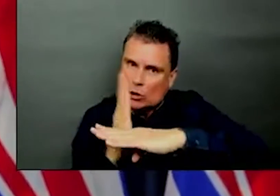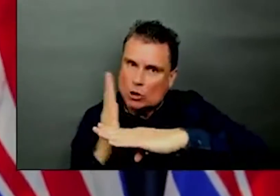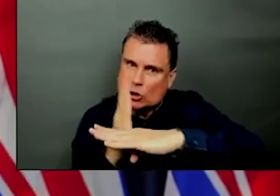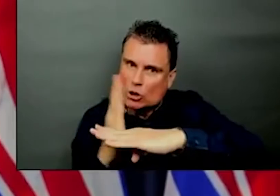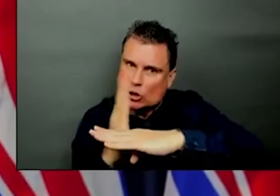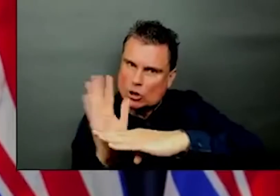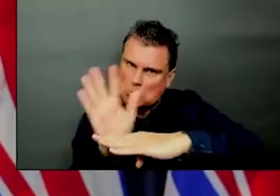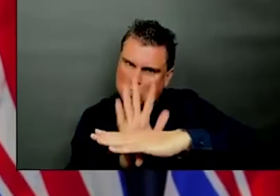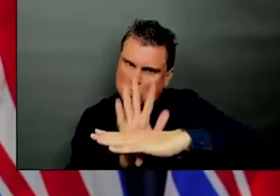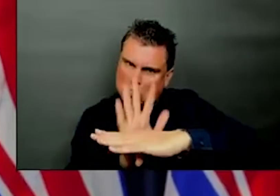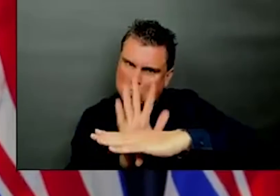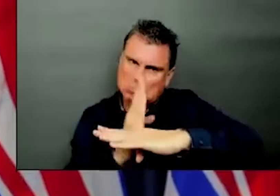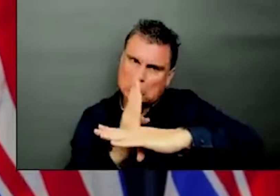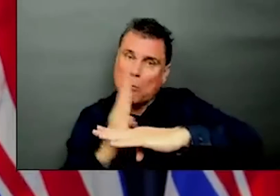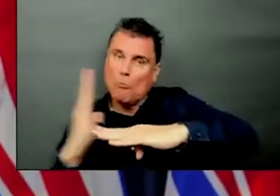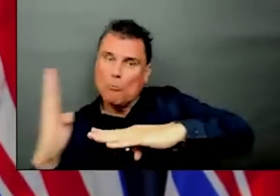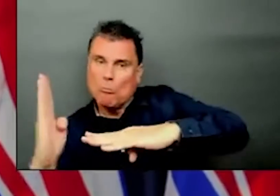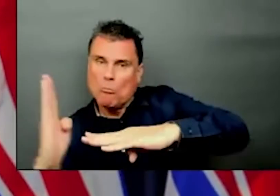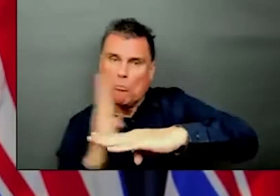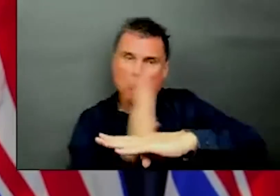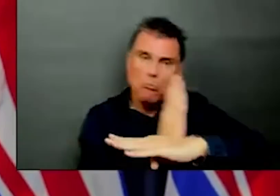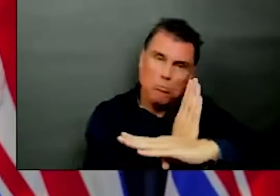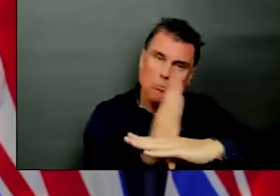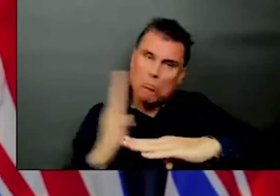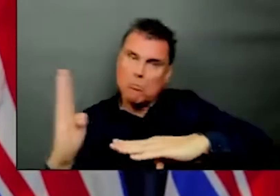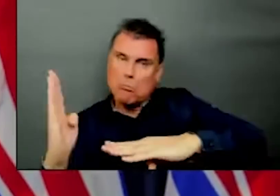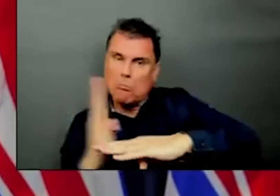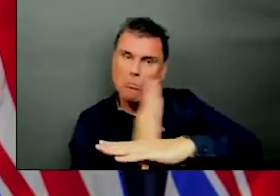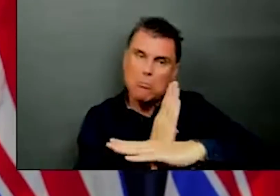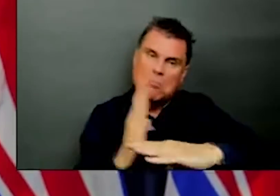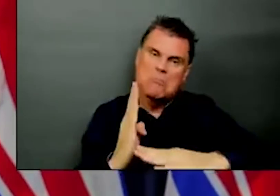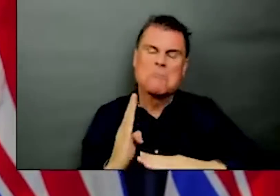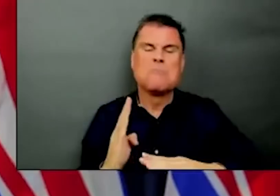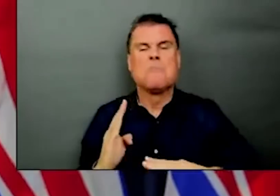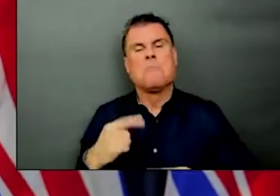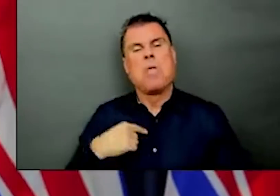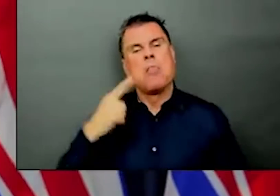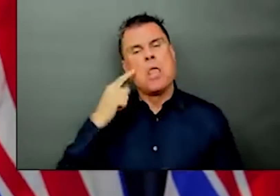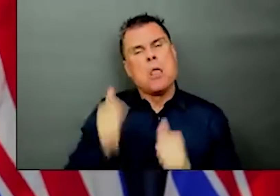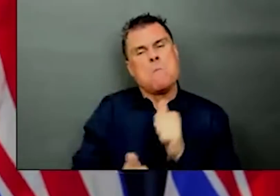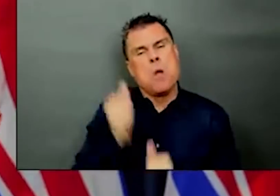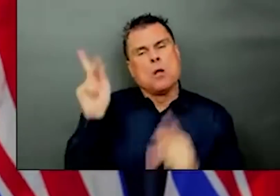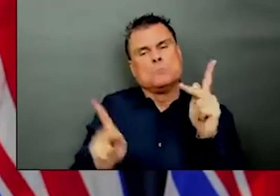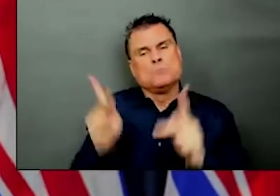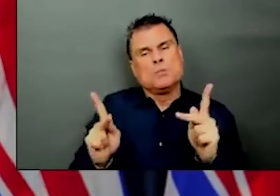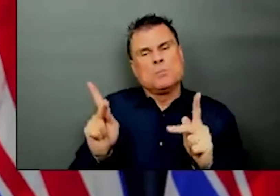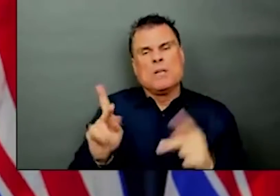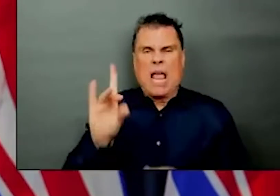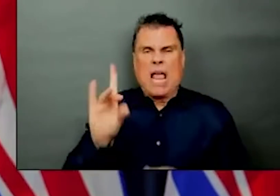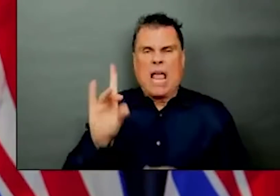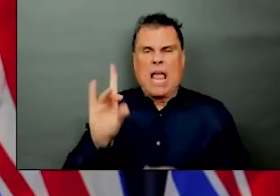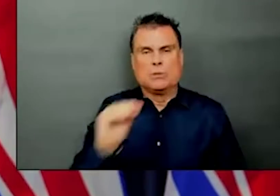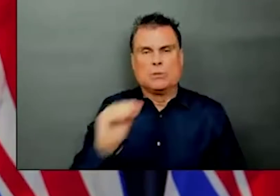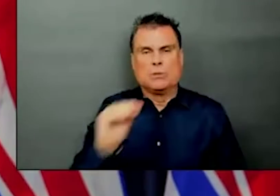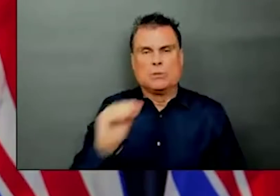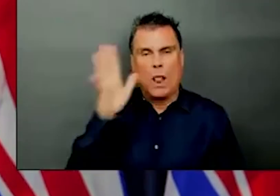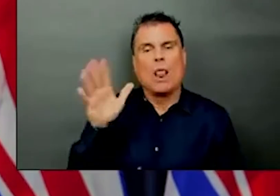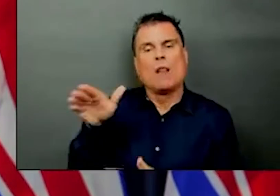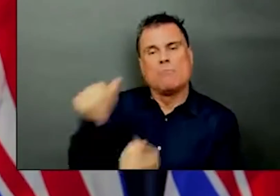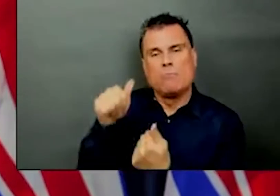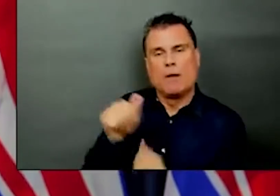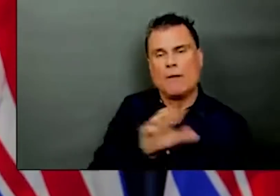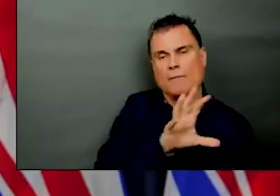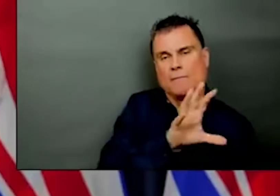think 80% will have between $50 and $300. The average is, as I